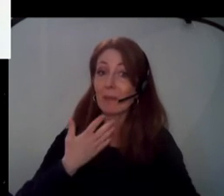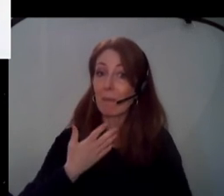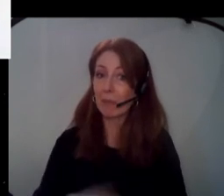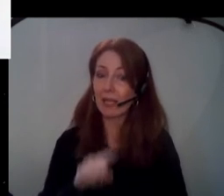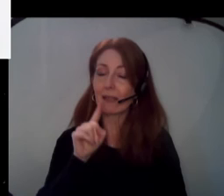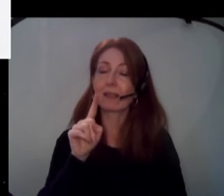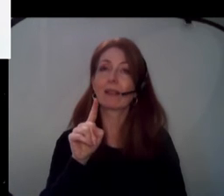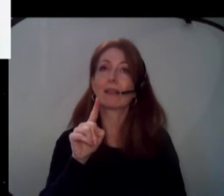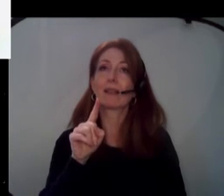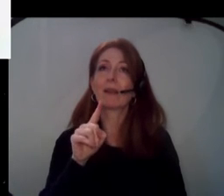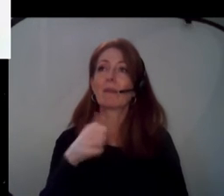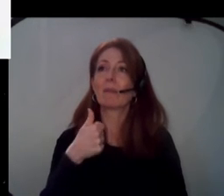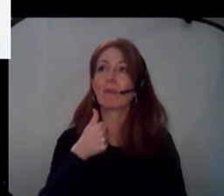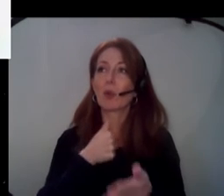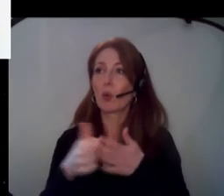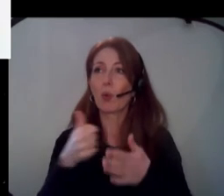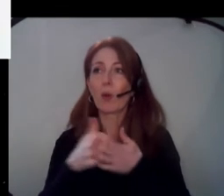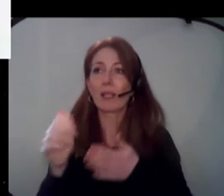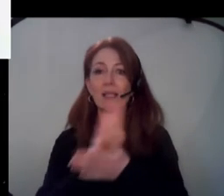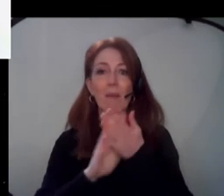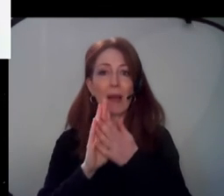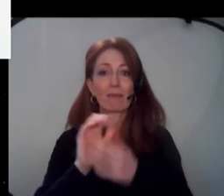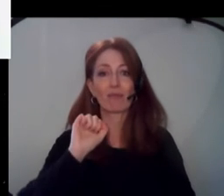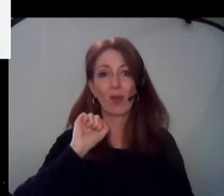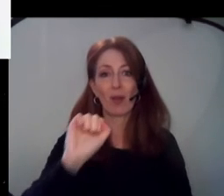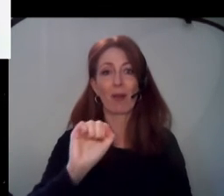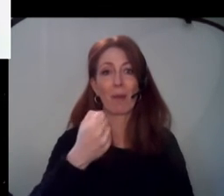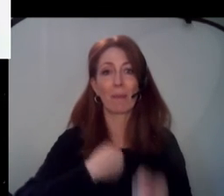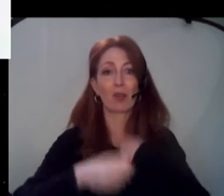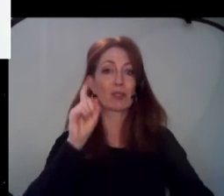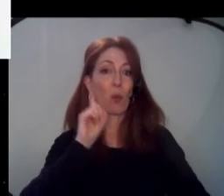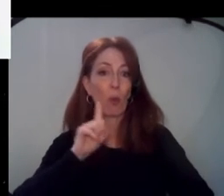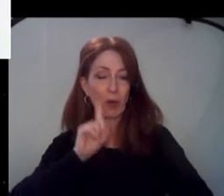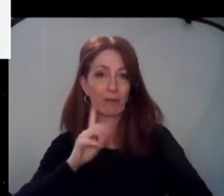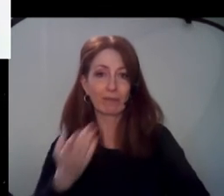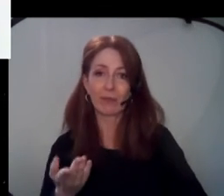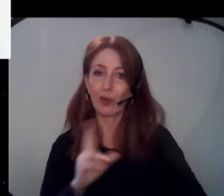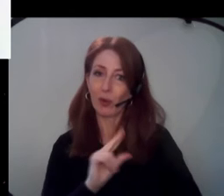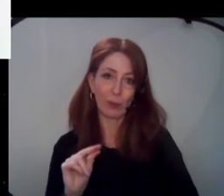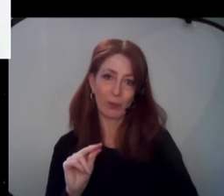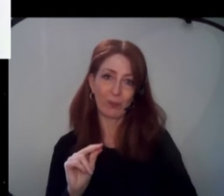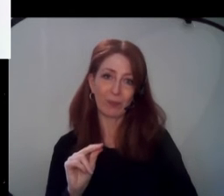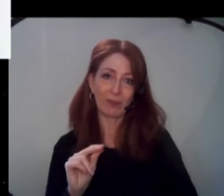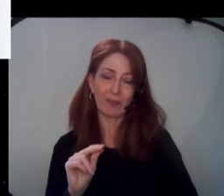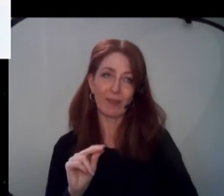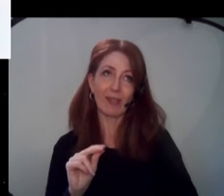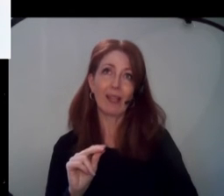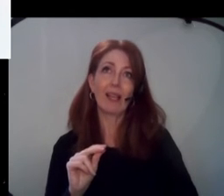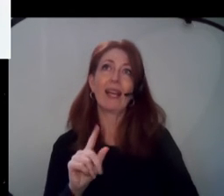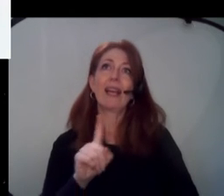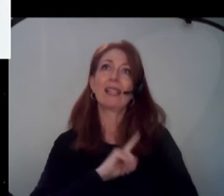all about, you know, her sex. It's also about the fact that you know, she was